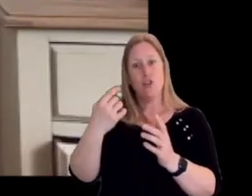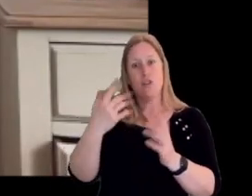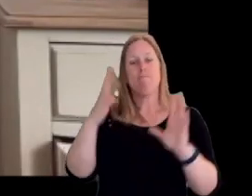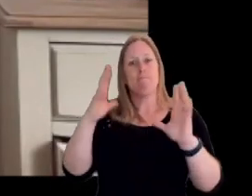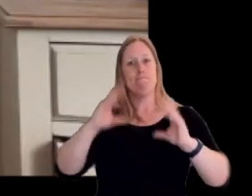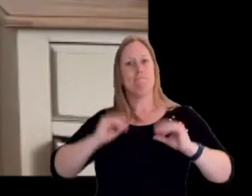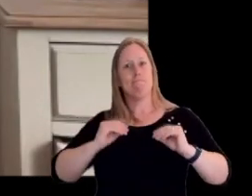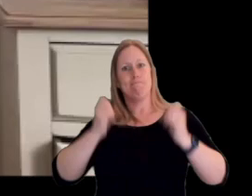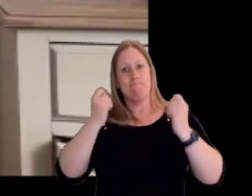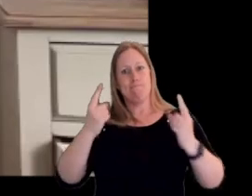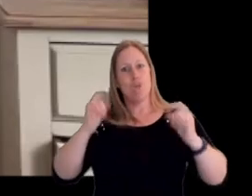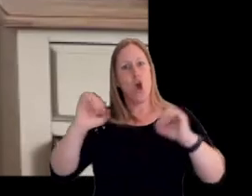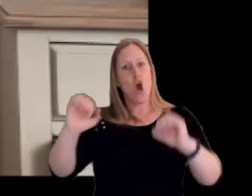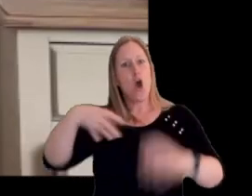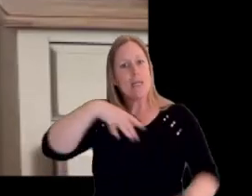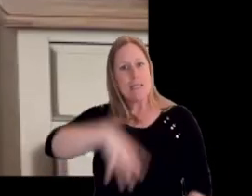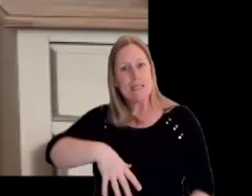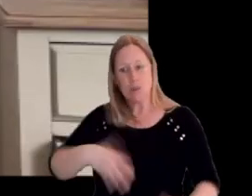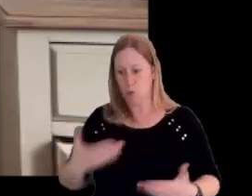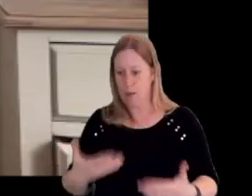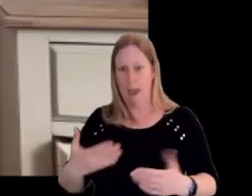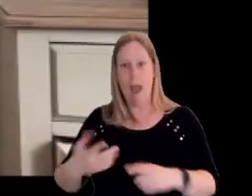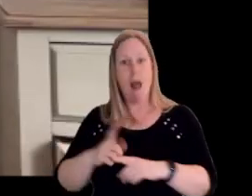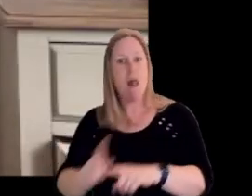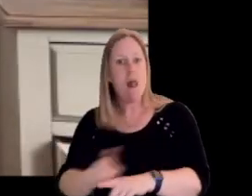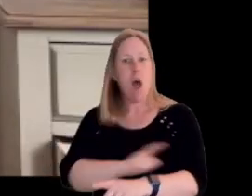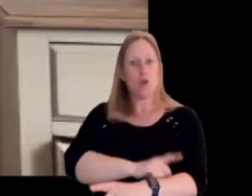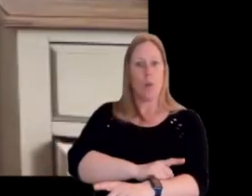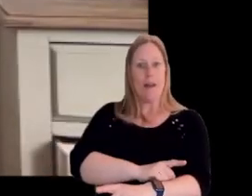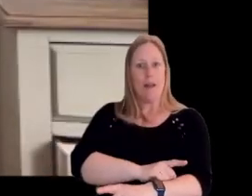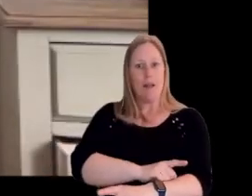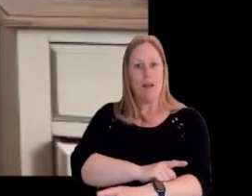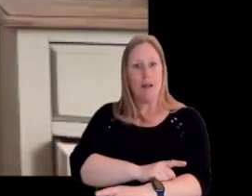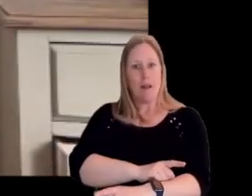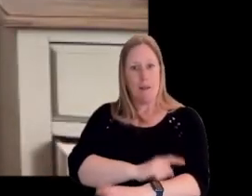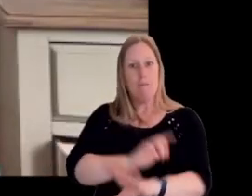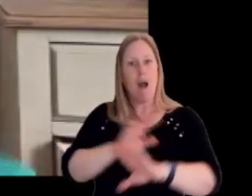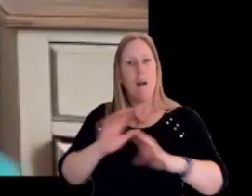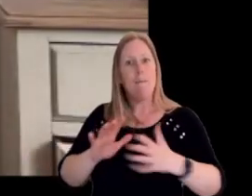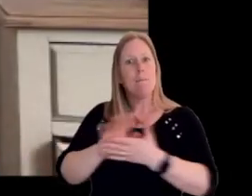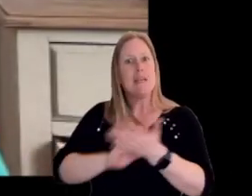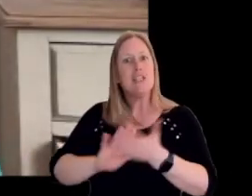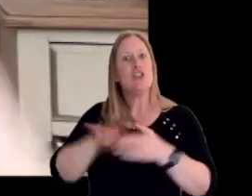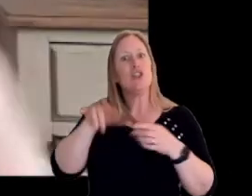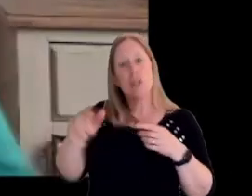honoring her needs today and last week, so she can